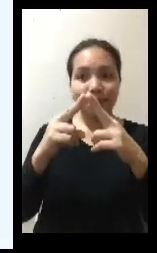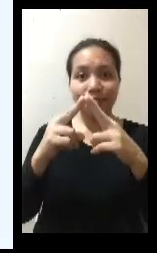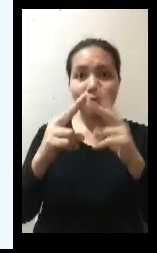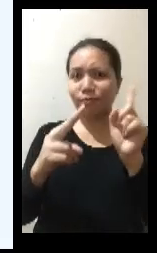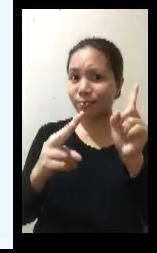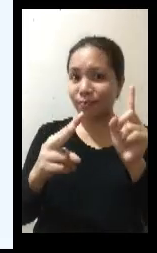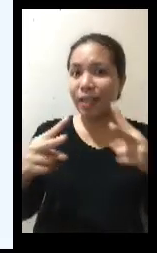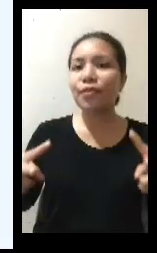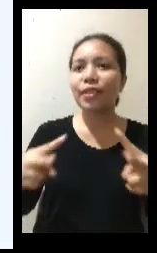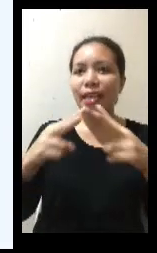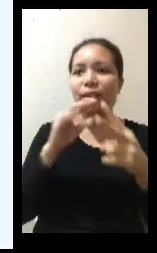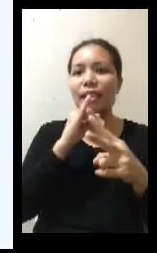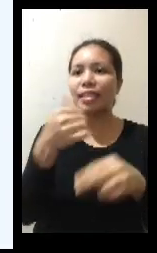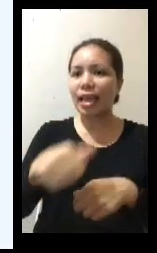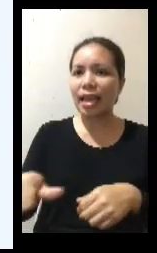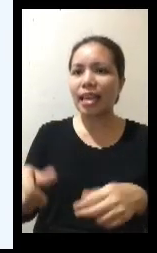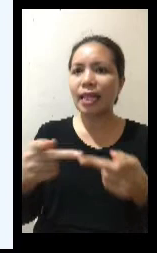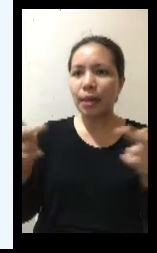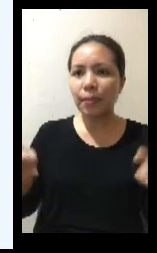Let's recap what you have learned.